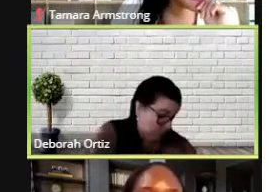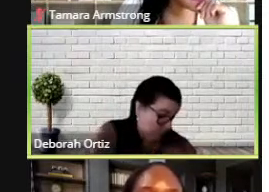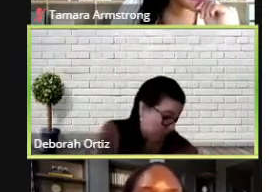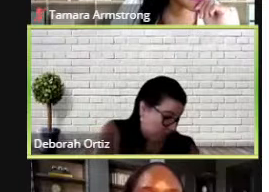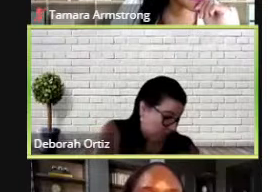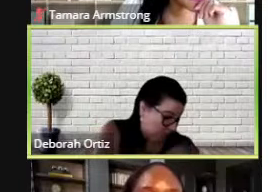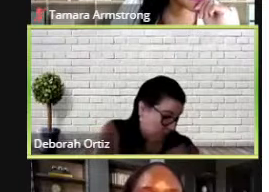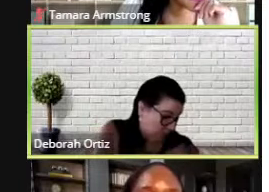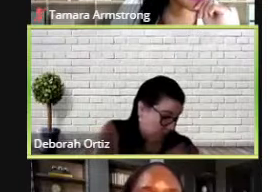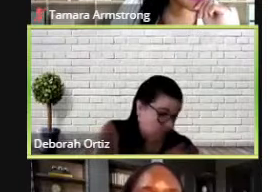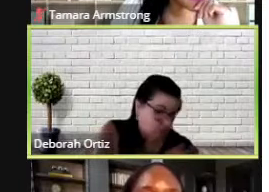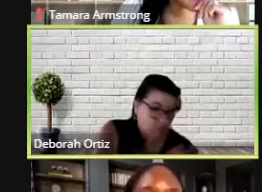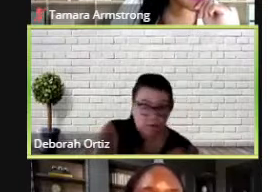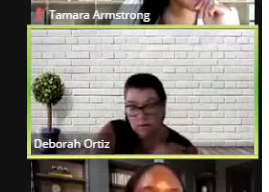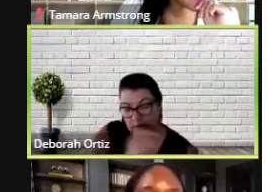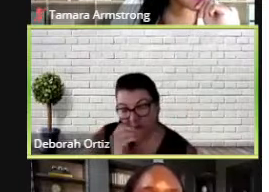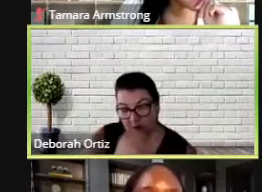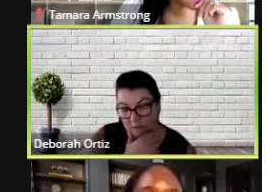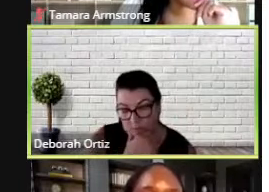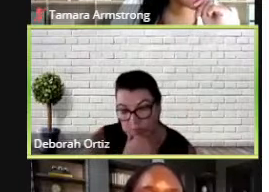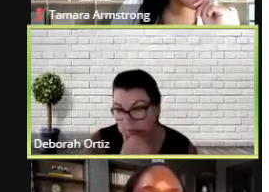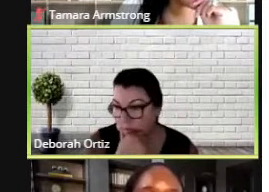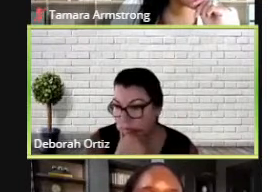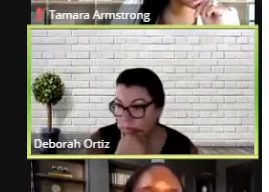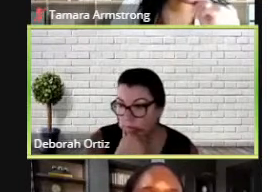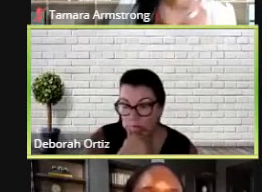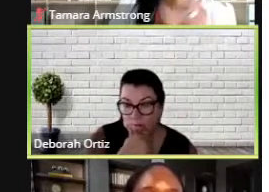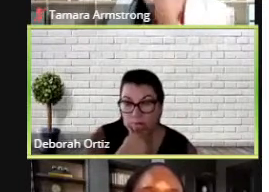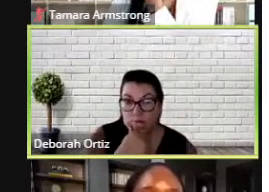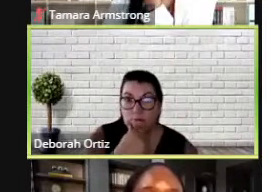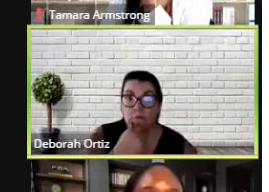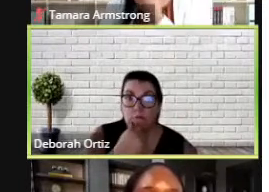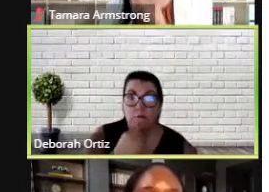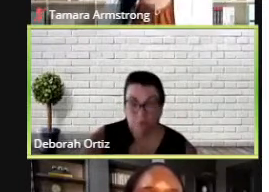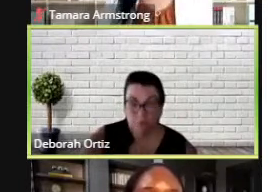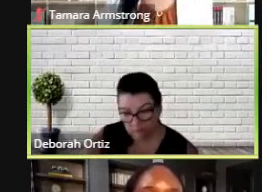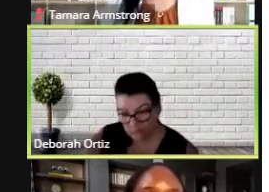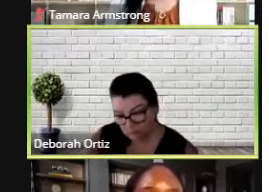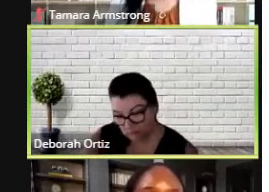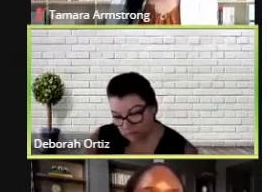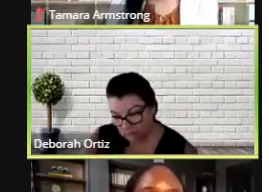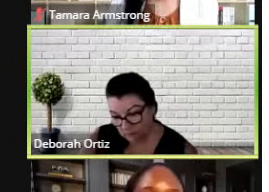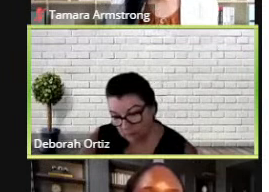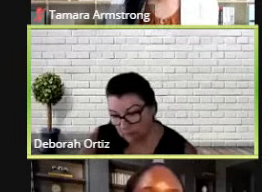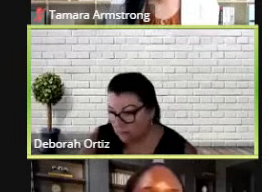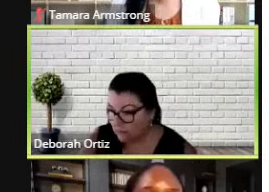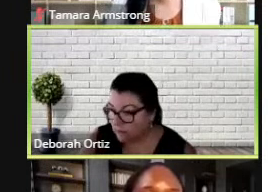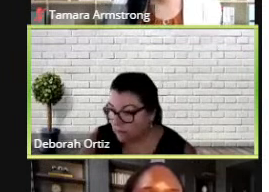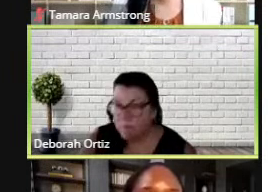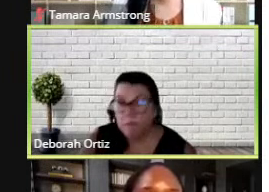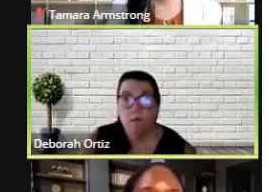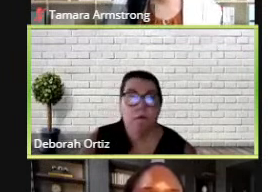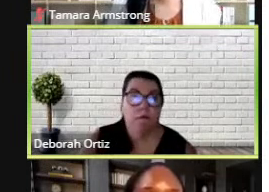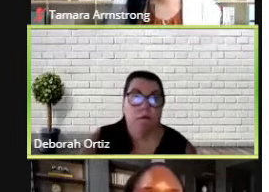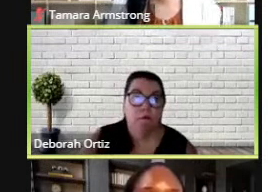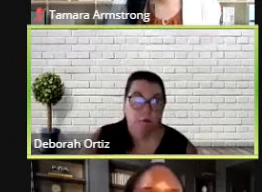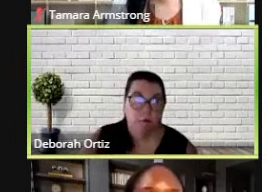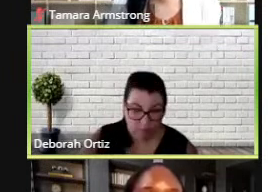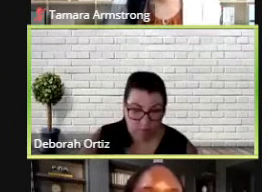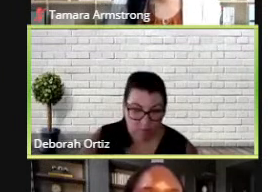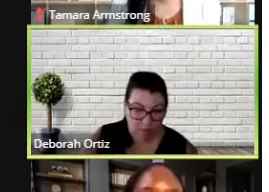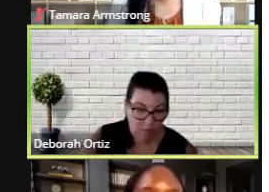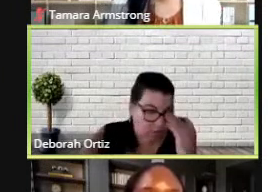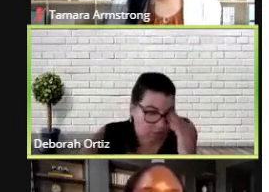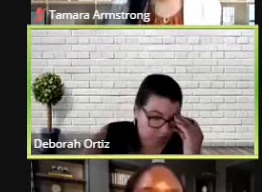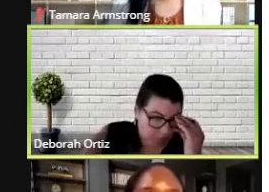oranges. There's no comparison. If the vax works, why are you so worried about